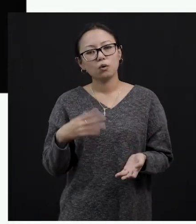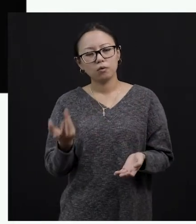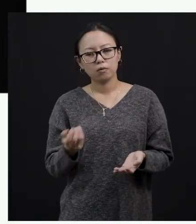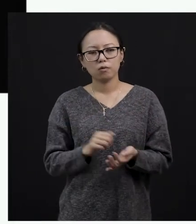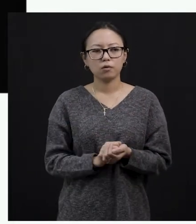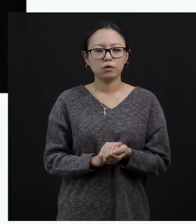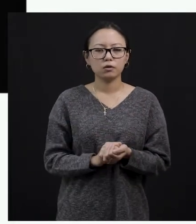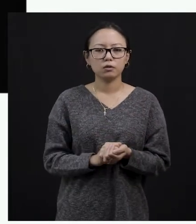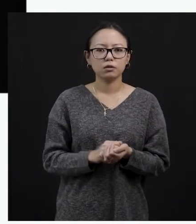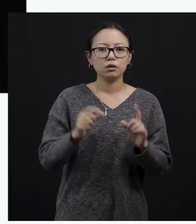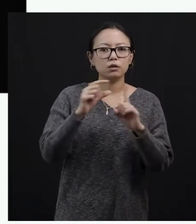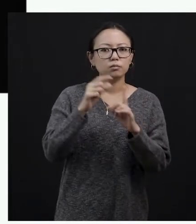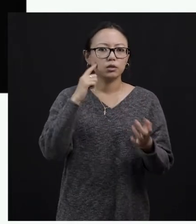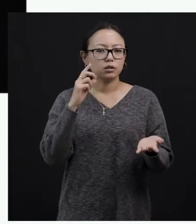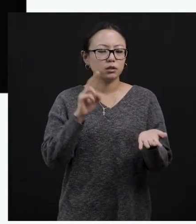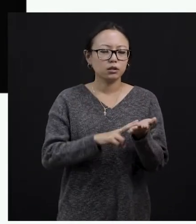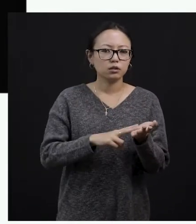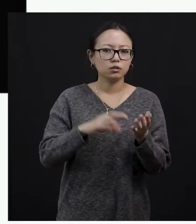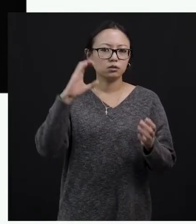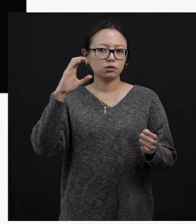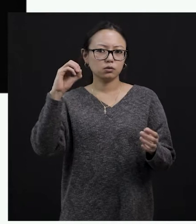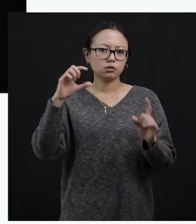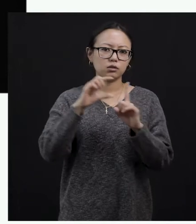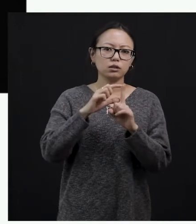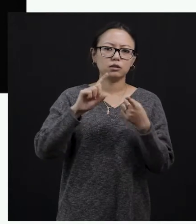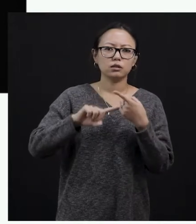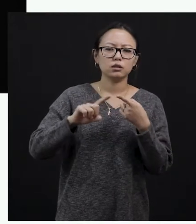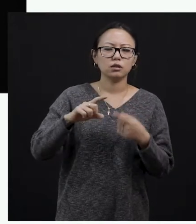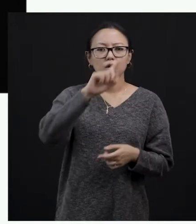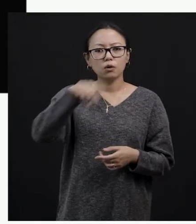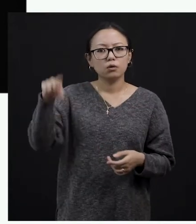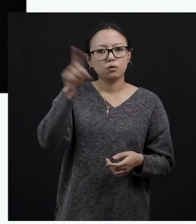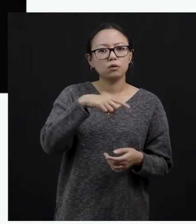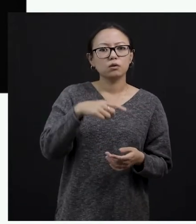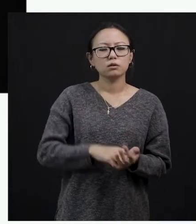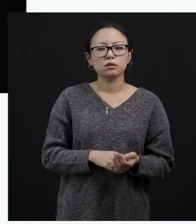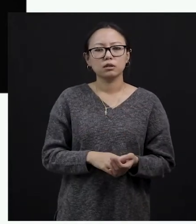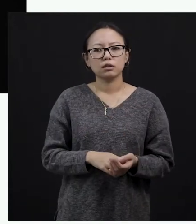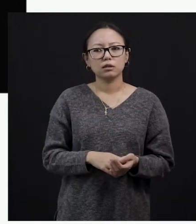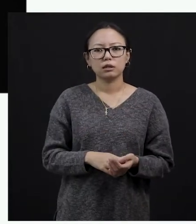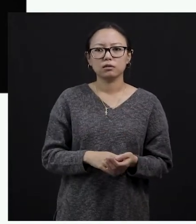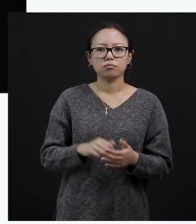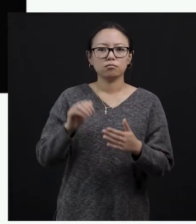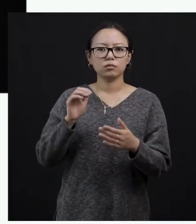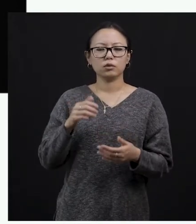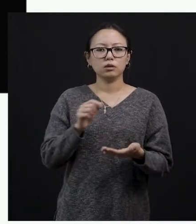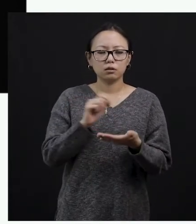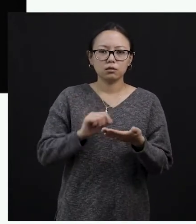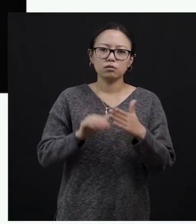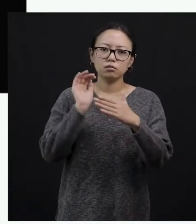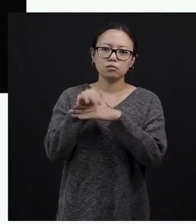stuck, or it used to come back to the office. Again, we have to go do the correction, and because of